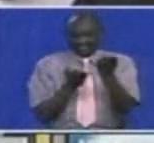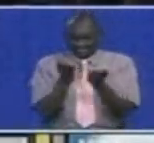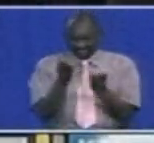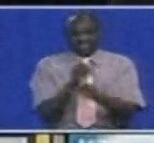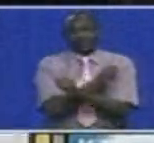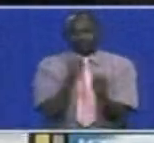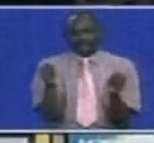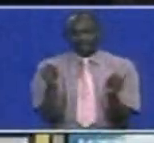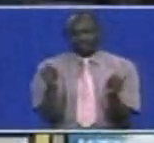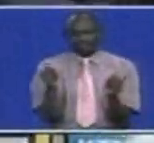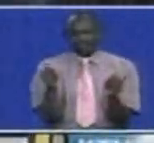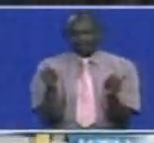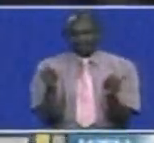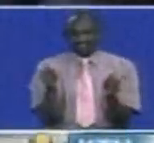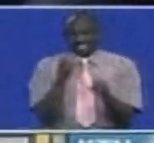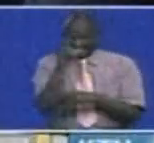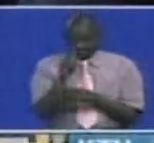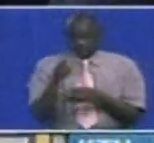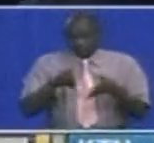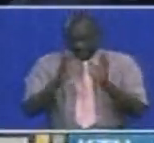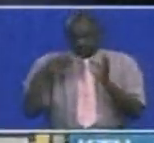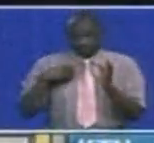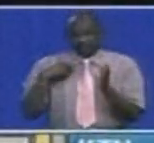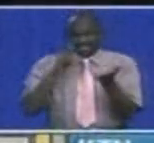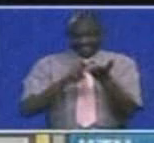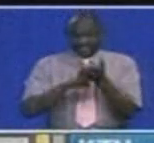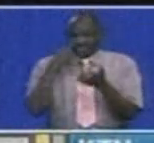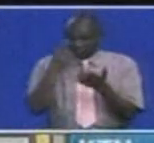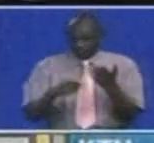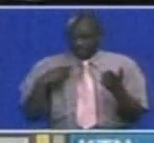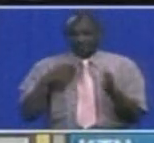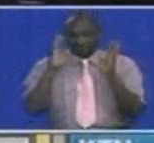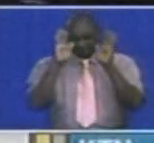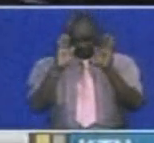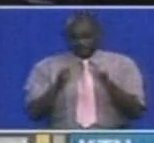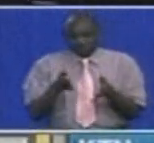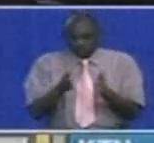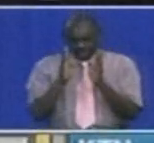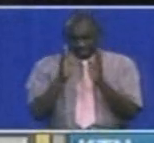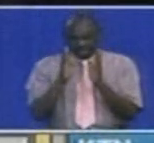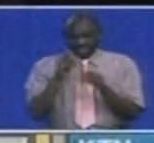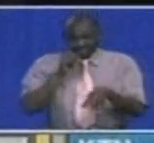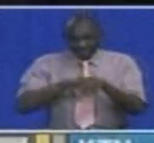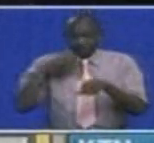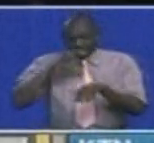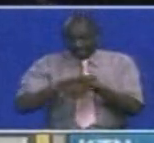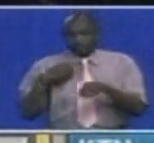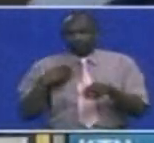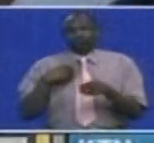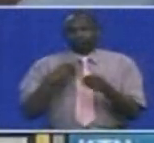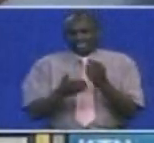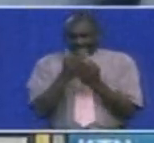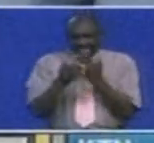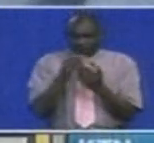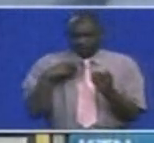efficiently. The digital system of registration has also been marked as an important tool in mitigating insecurity, as it will assist the